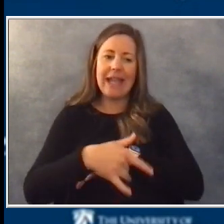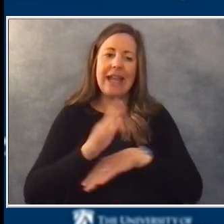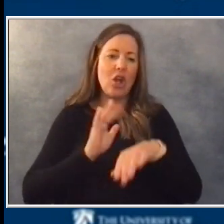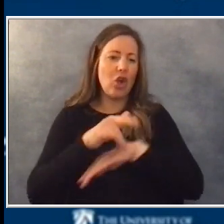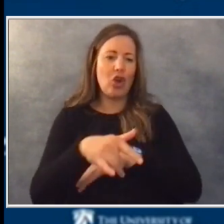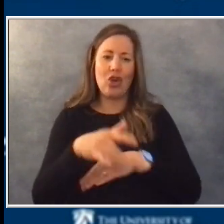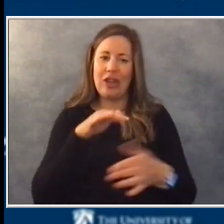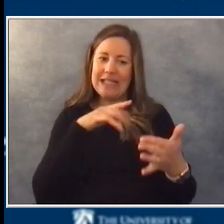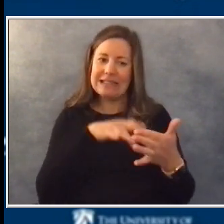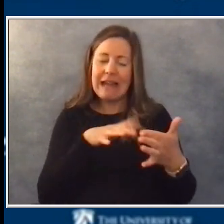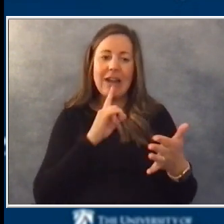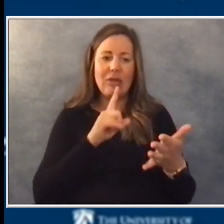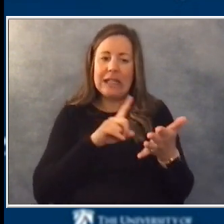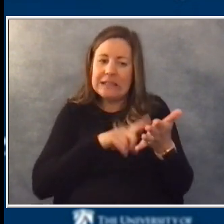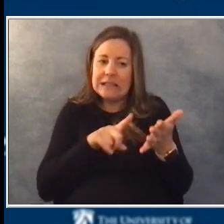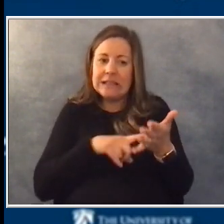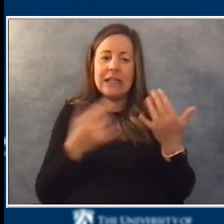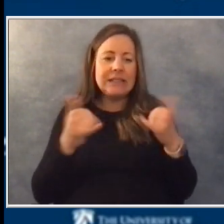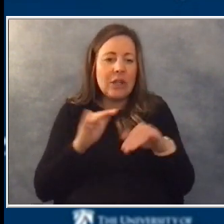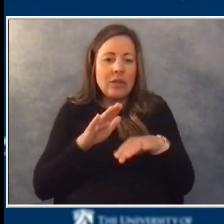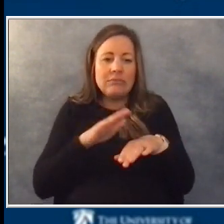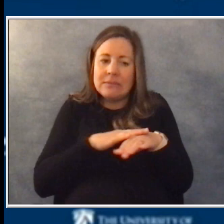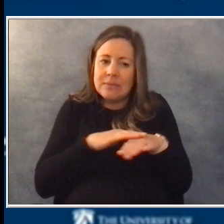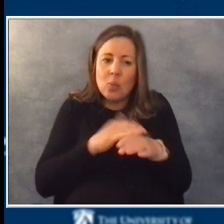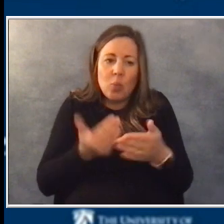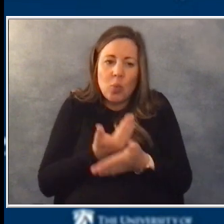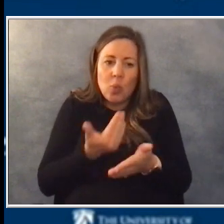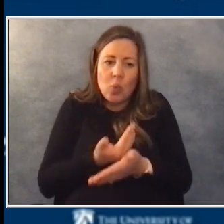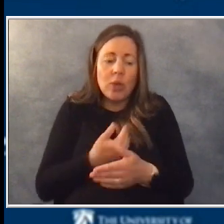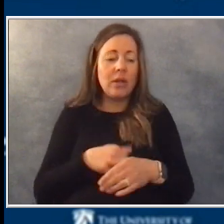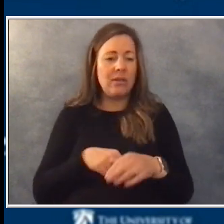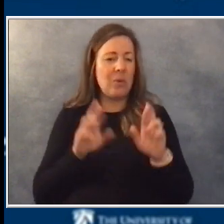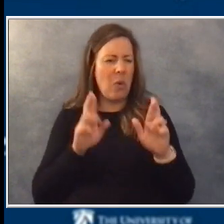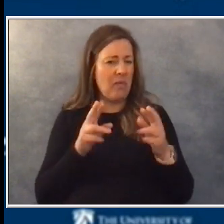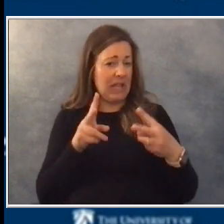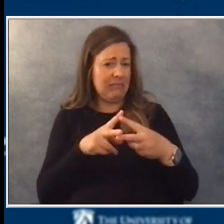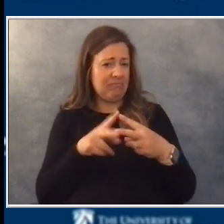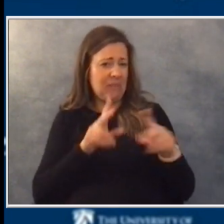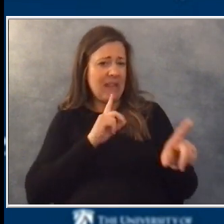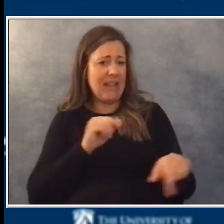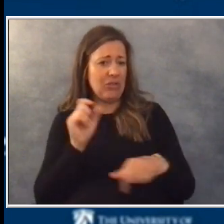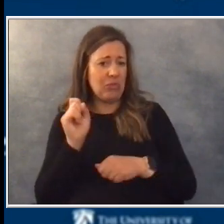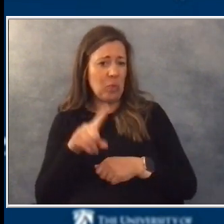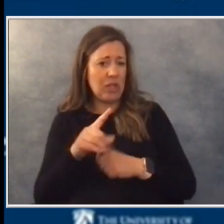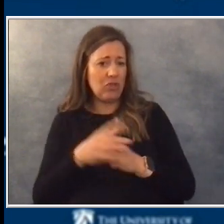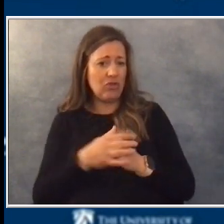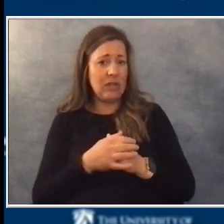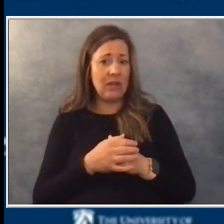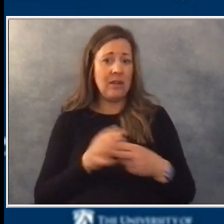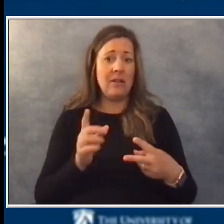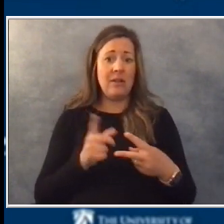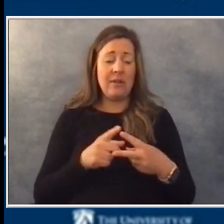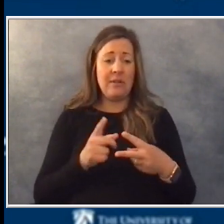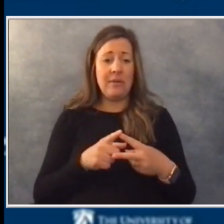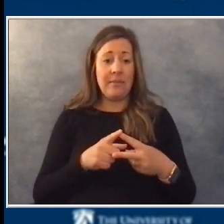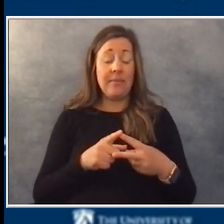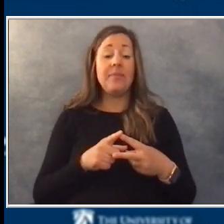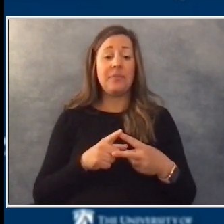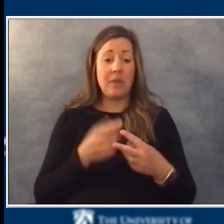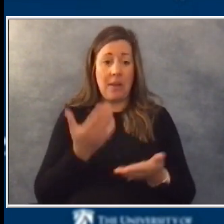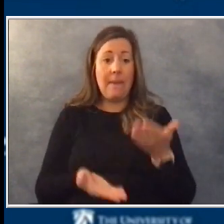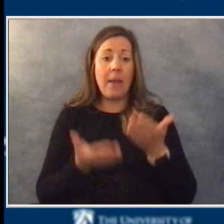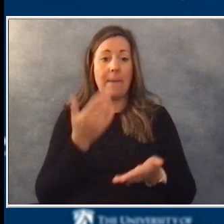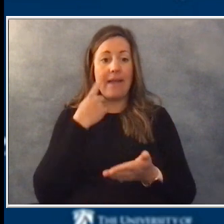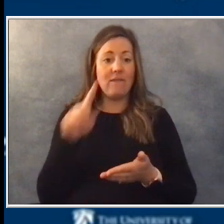very early stages. And hopefully those two answers answered her question. Number one, about the possibility